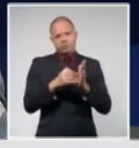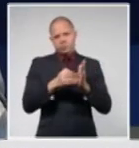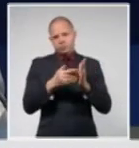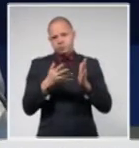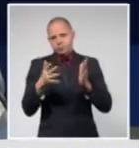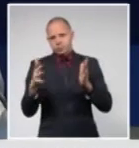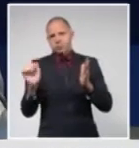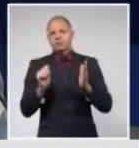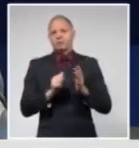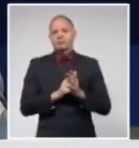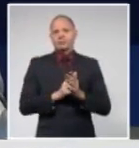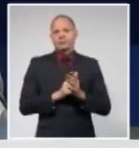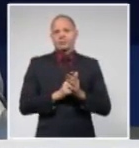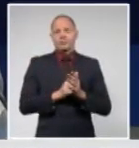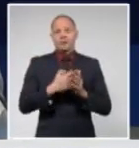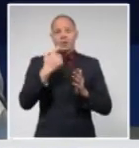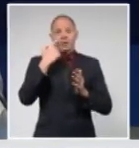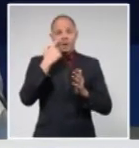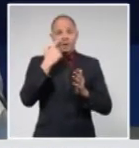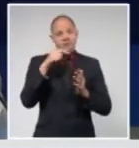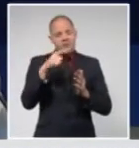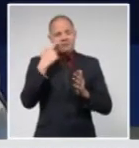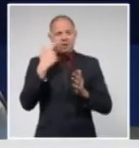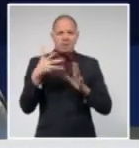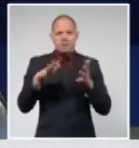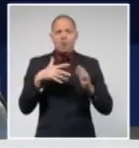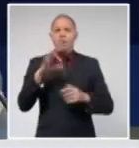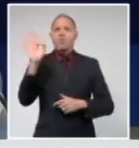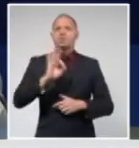since the pandemic began to